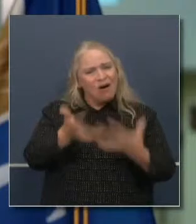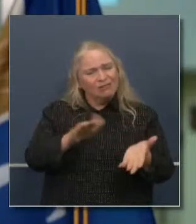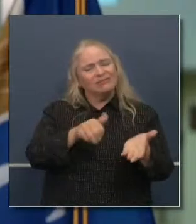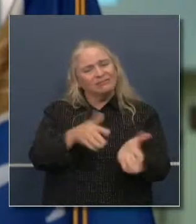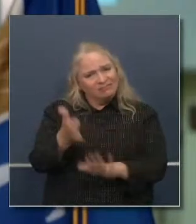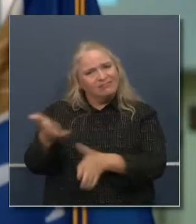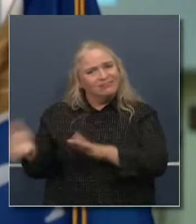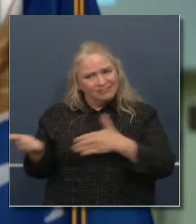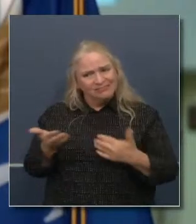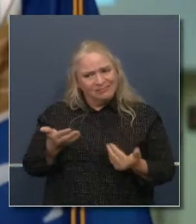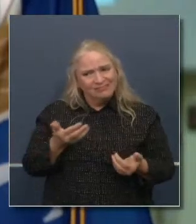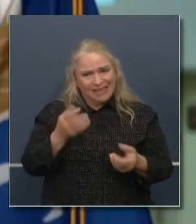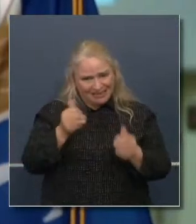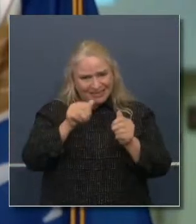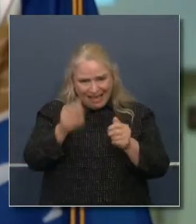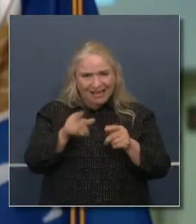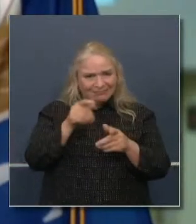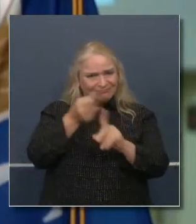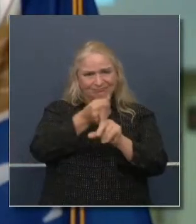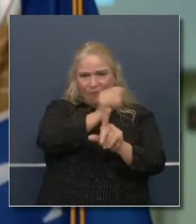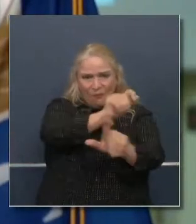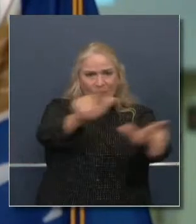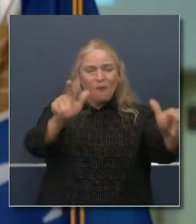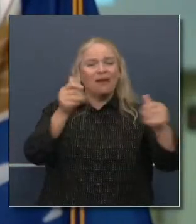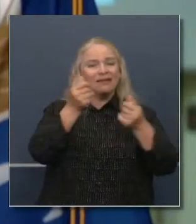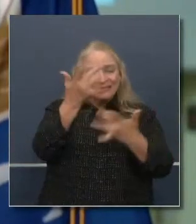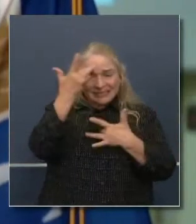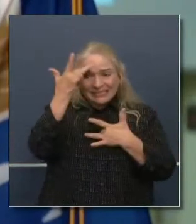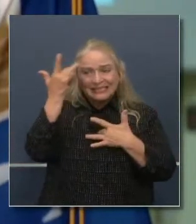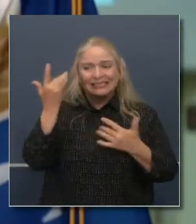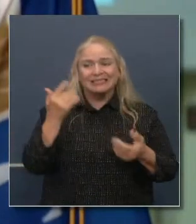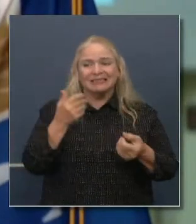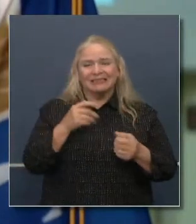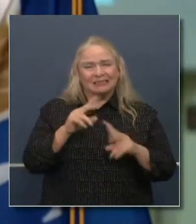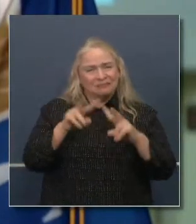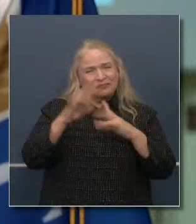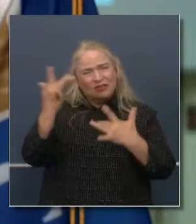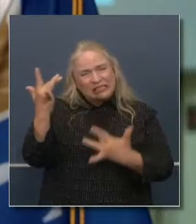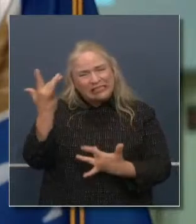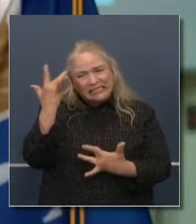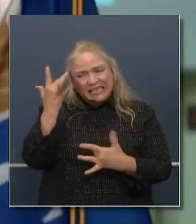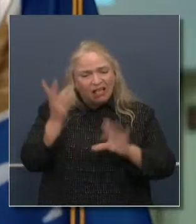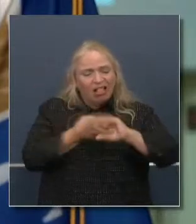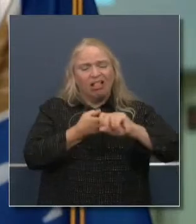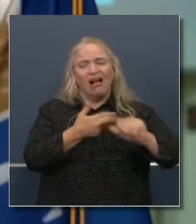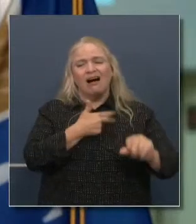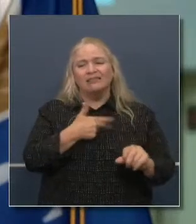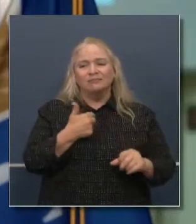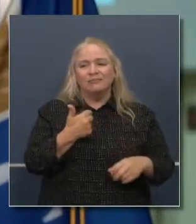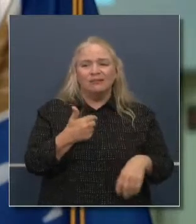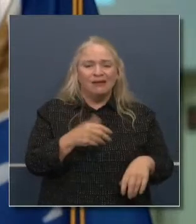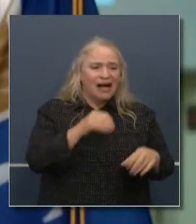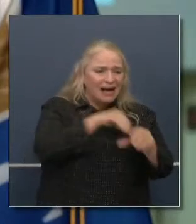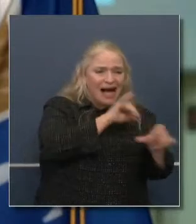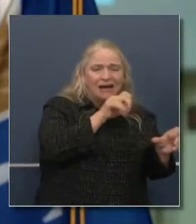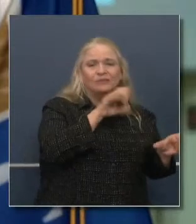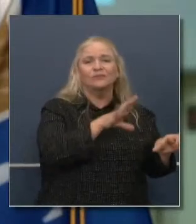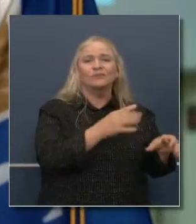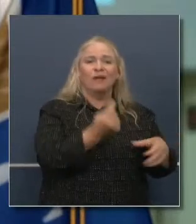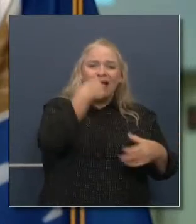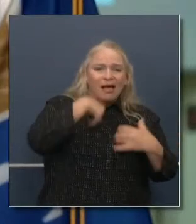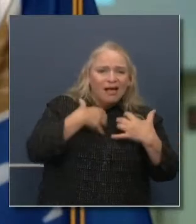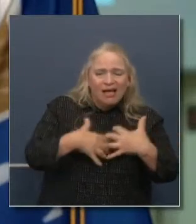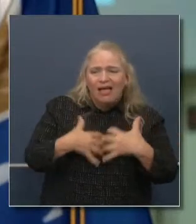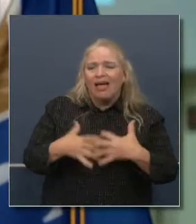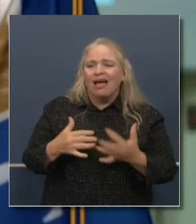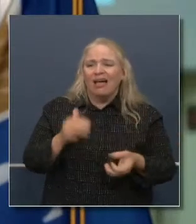be a disease that puts people in our ICUs, in our hospitals, and is currently putting a strain on our